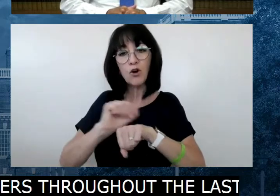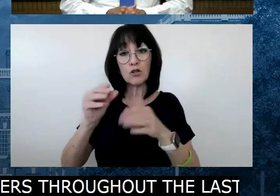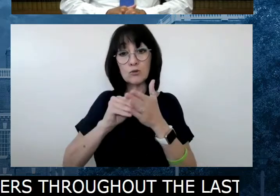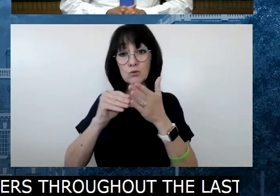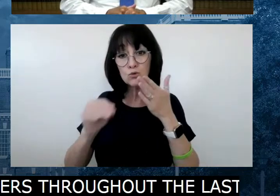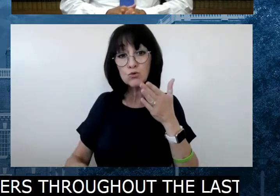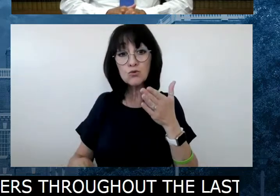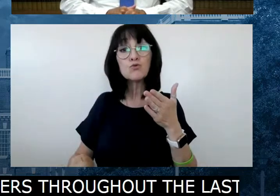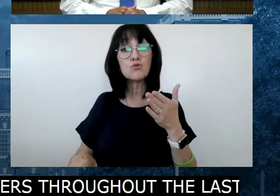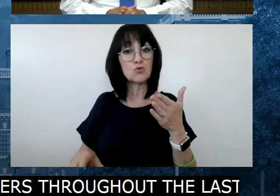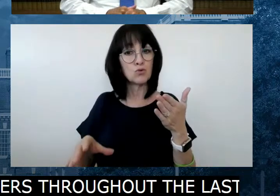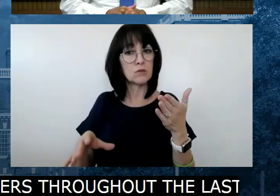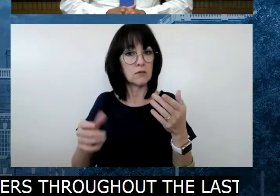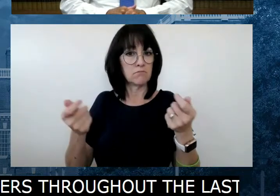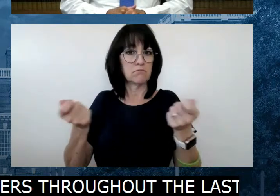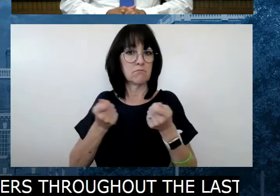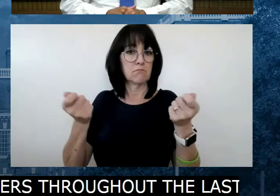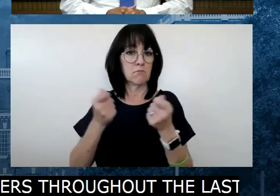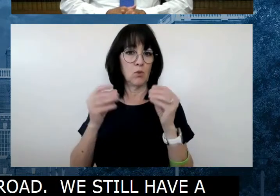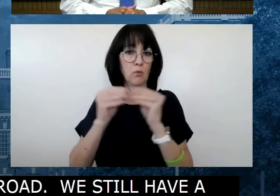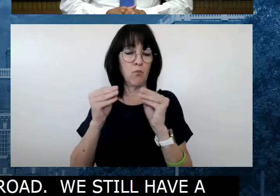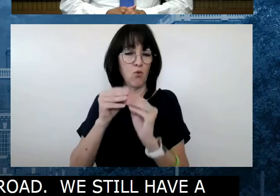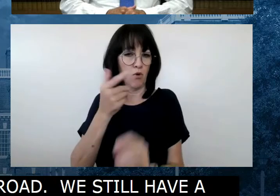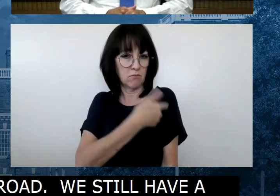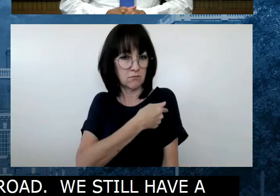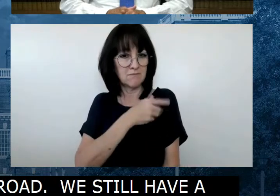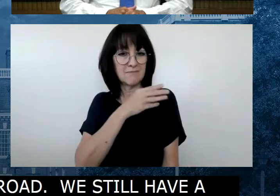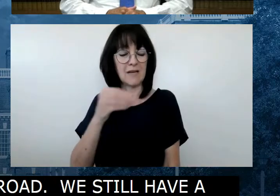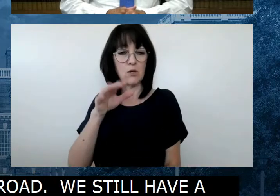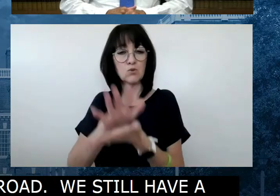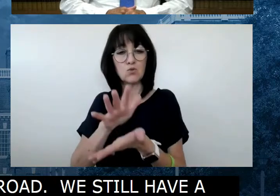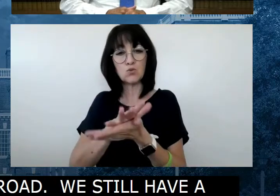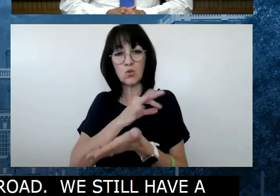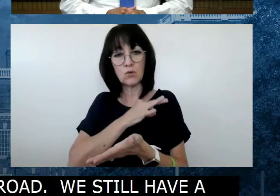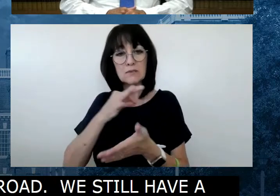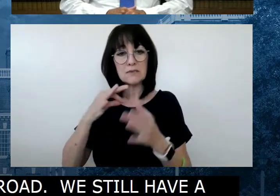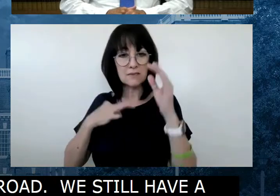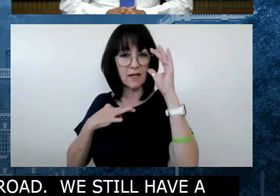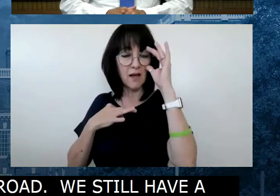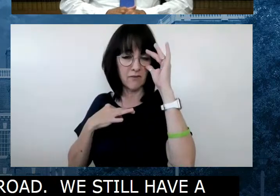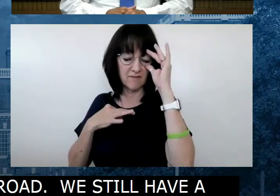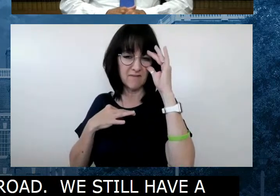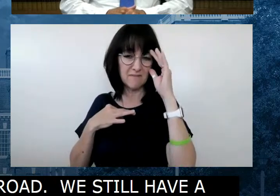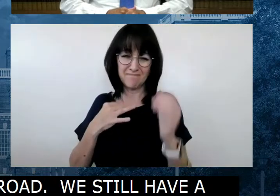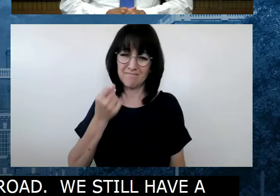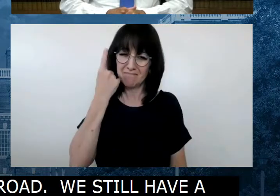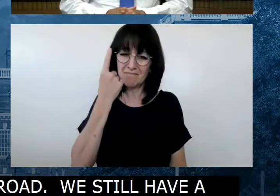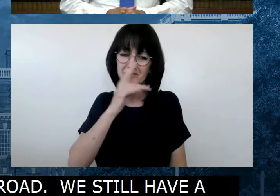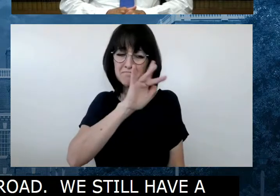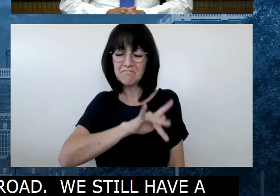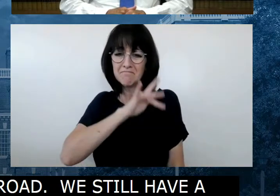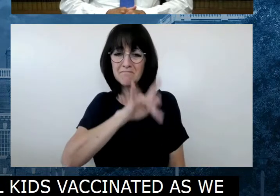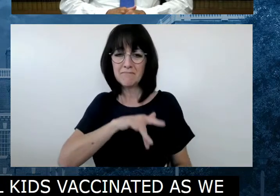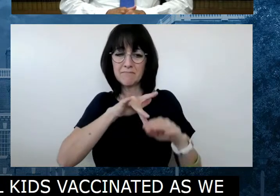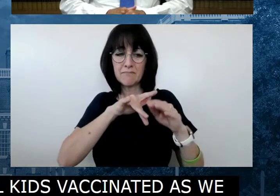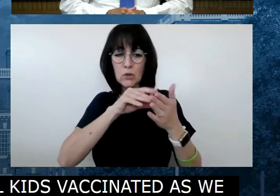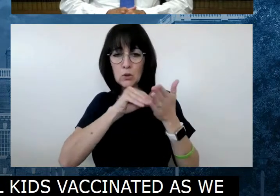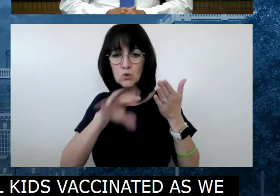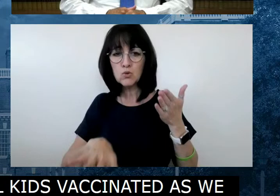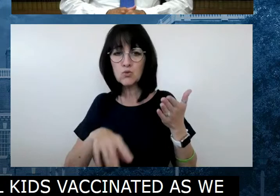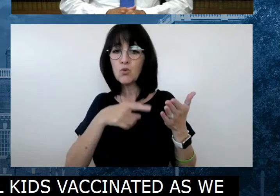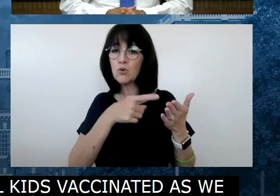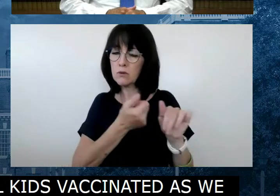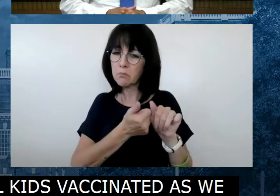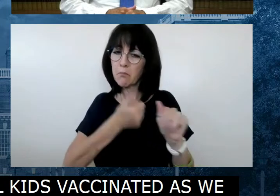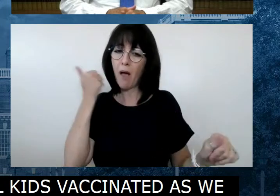school personnel vaccinated as we approach the school year next year. A lot of lost learning that we need to make up. I know the districts and schools